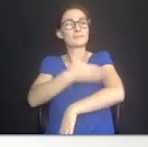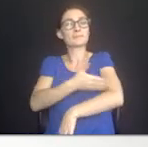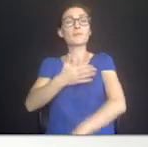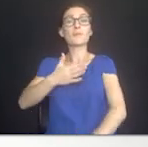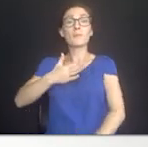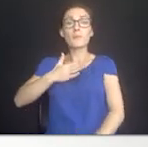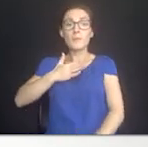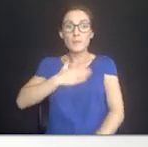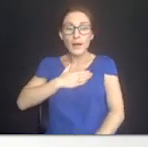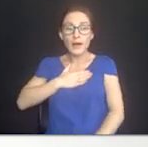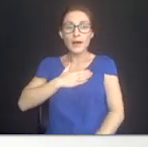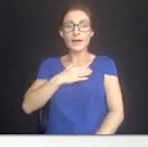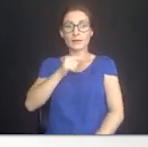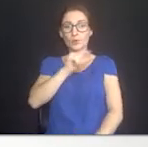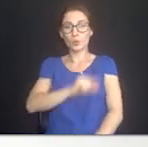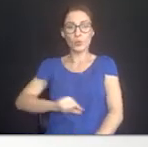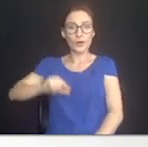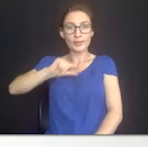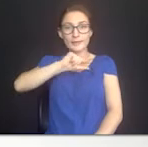enhance my own